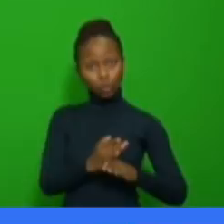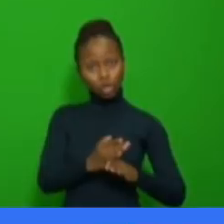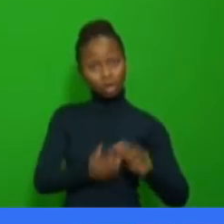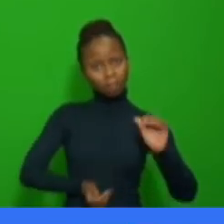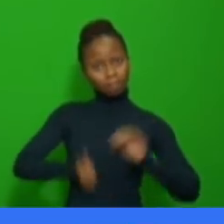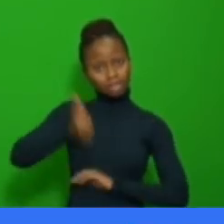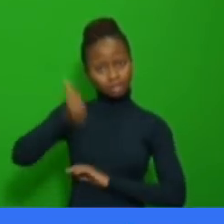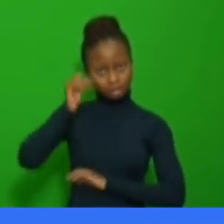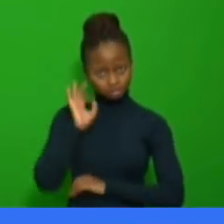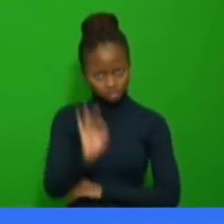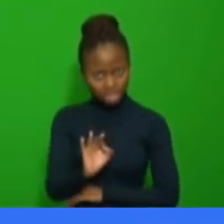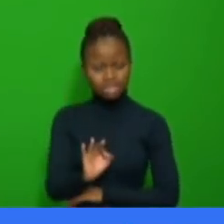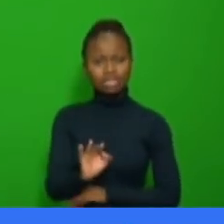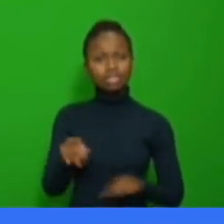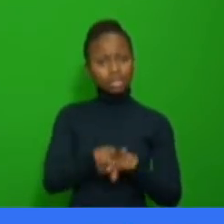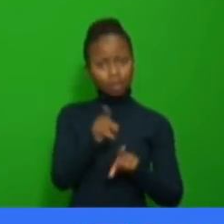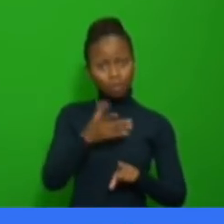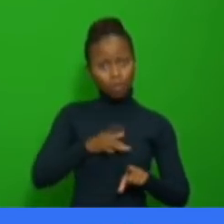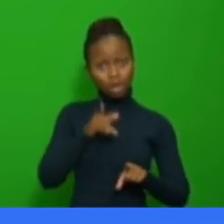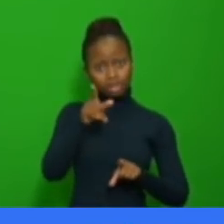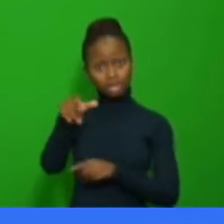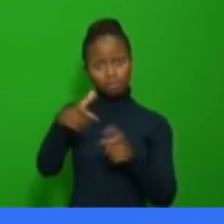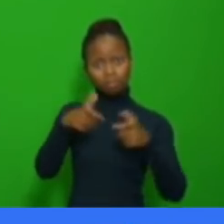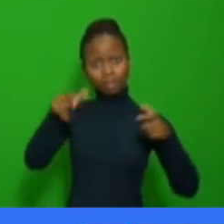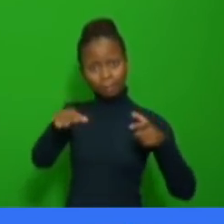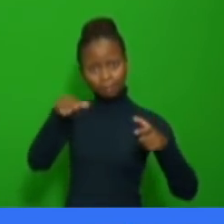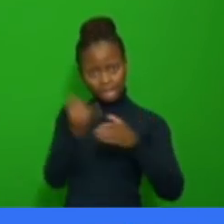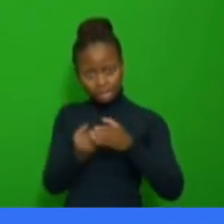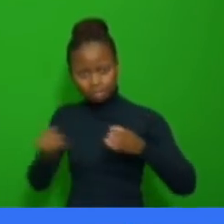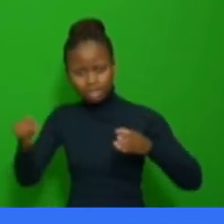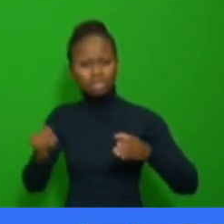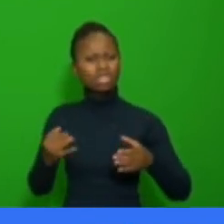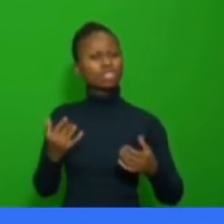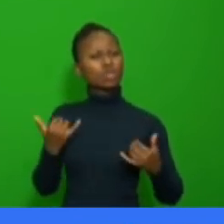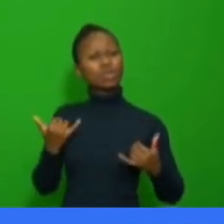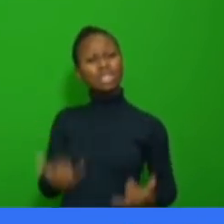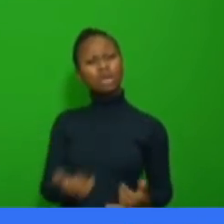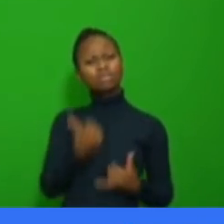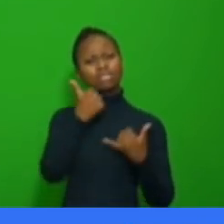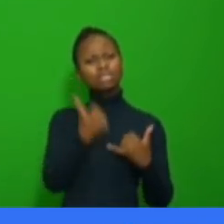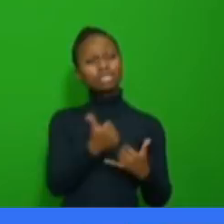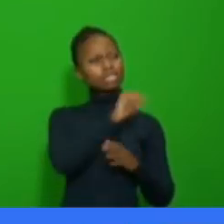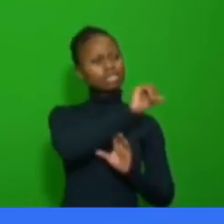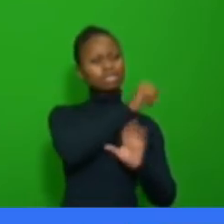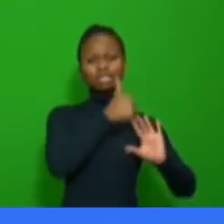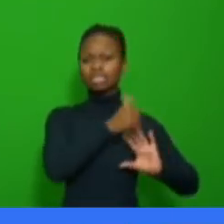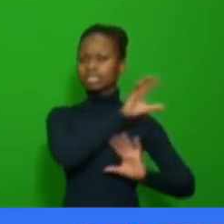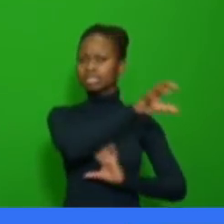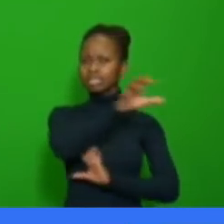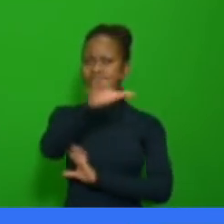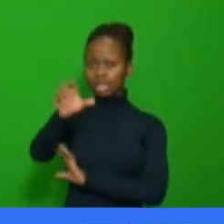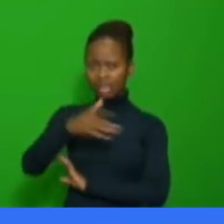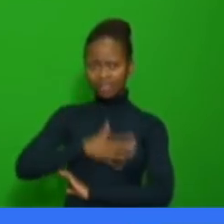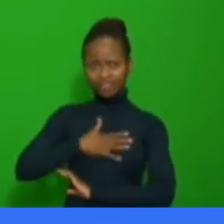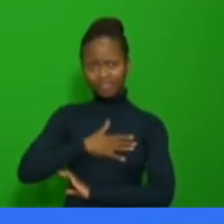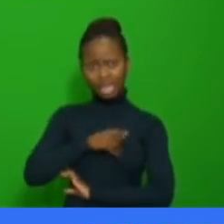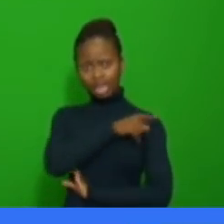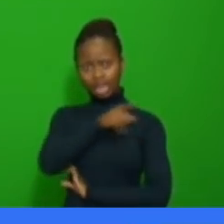of the independence of the Reserve Bank? Is it an issue that for the sixth administration you think should be top of agenda?